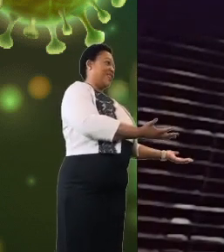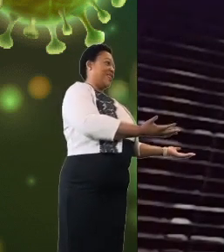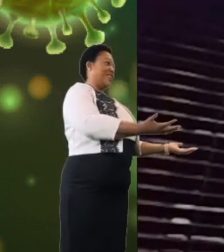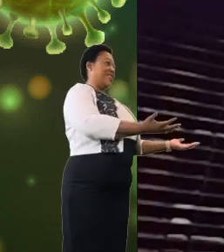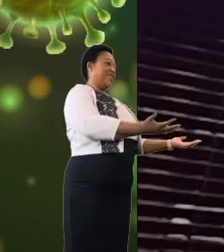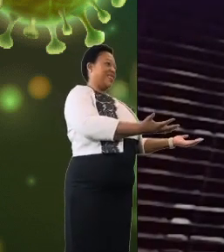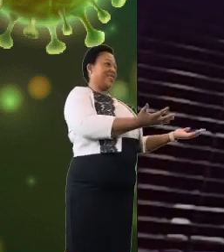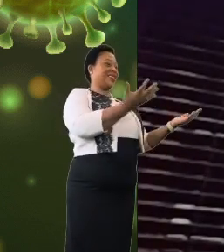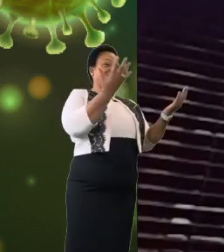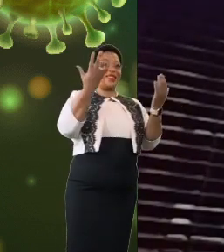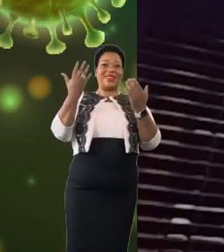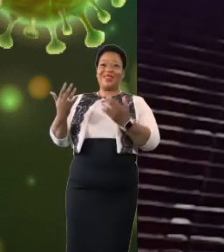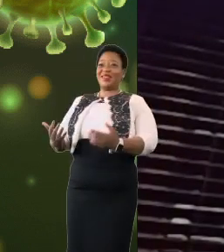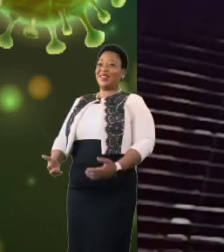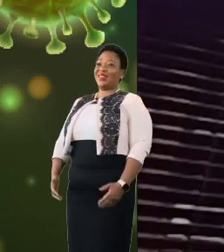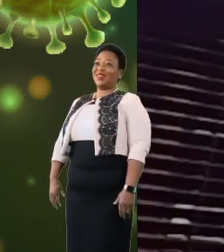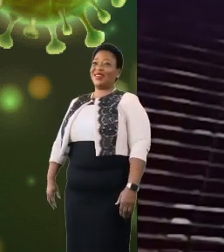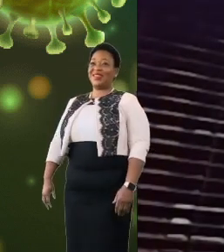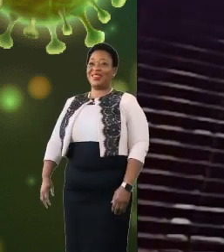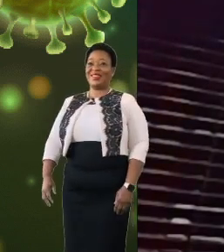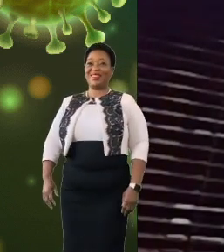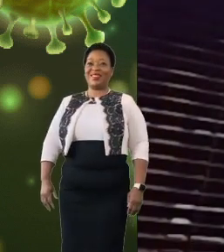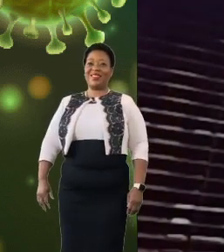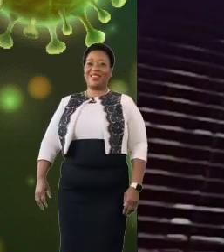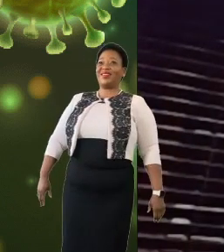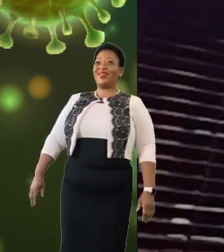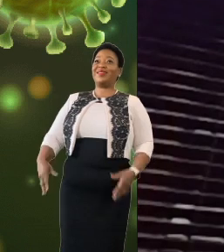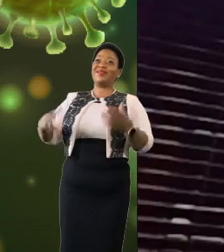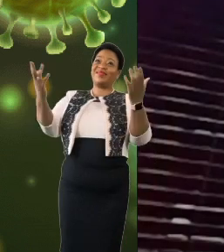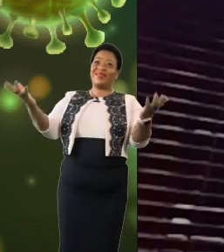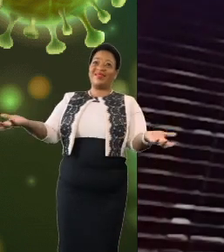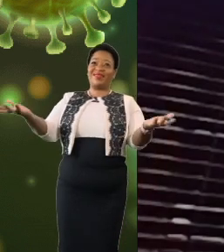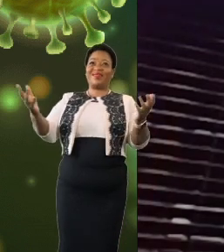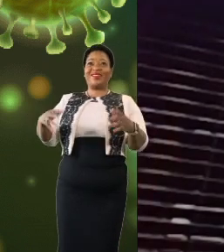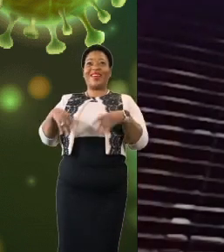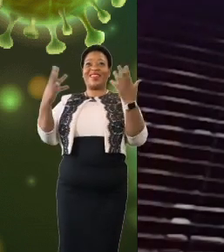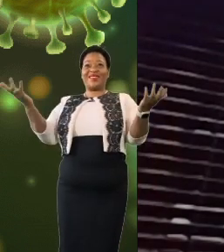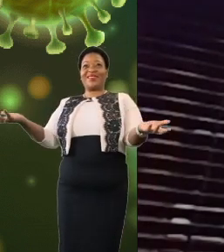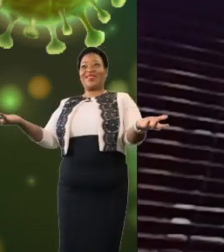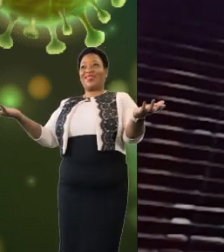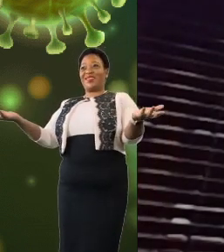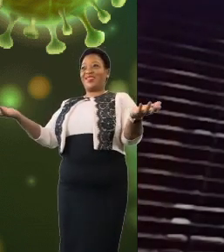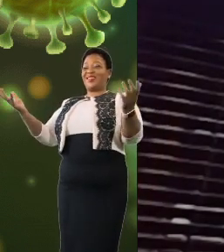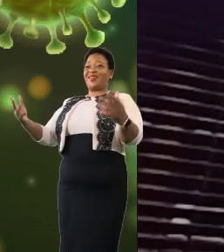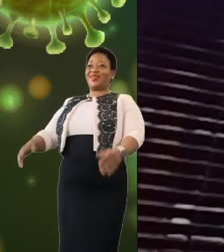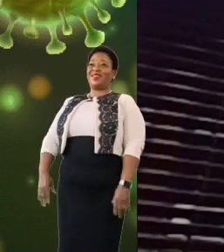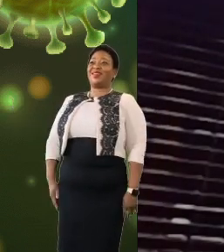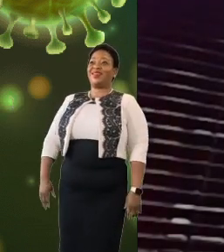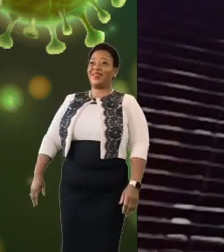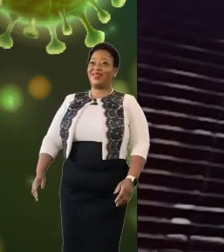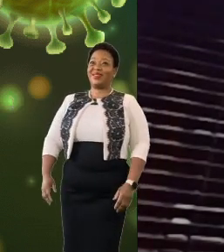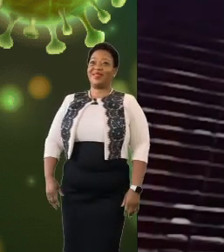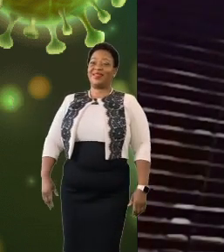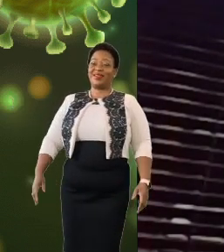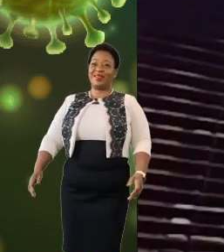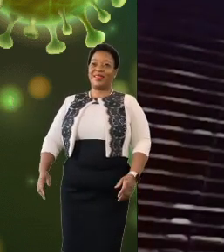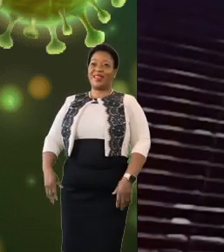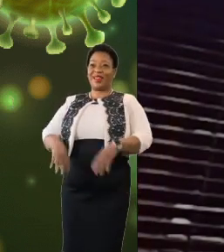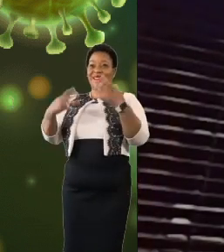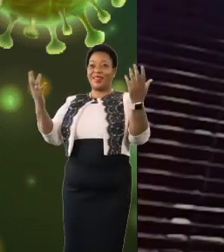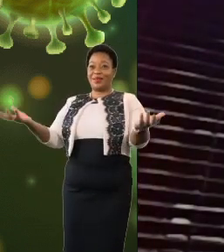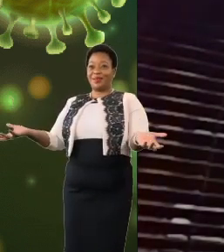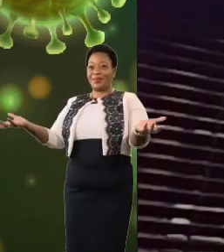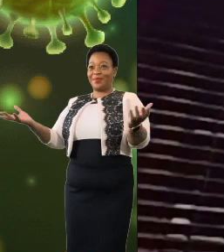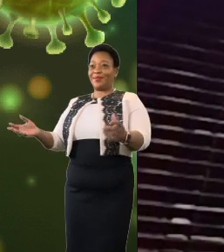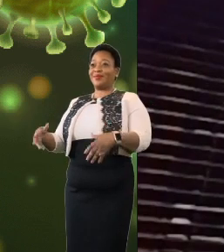But we can't talk forever. We need to get to work, and we need this economy to be revived. And thank you once more